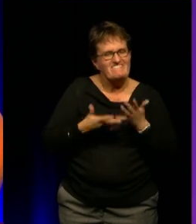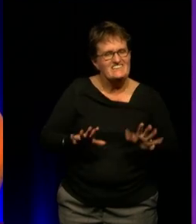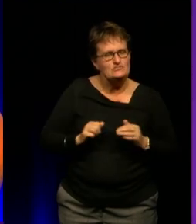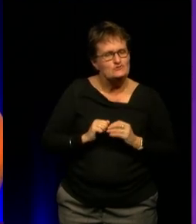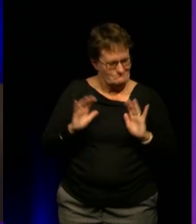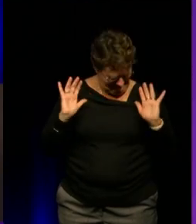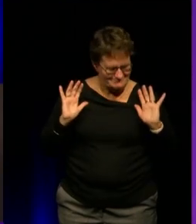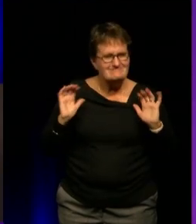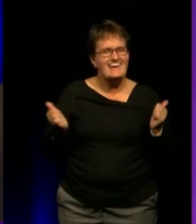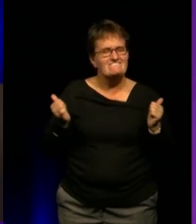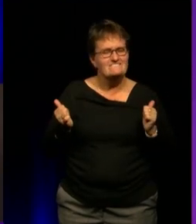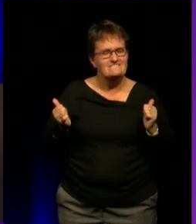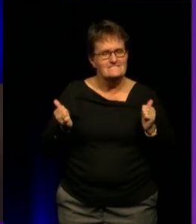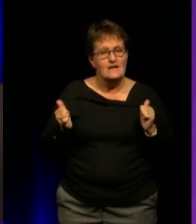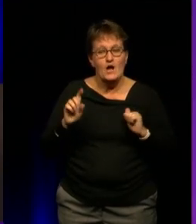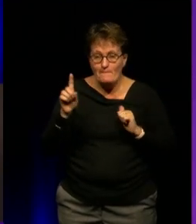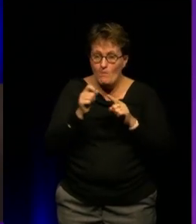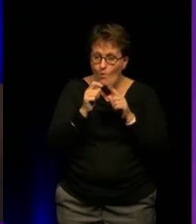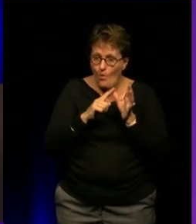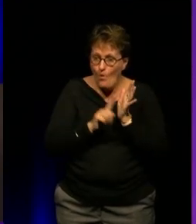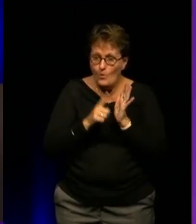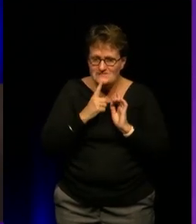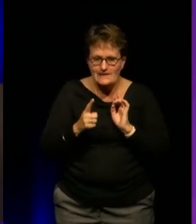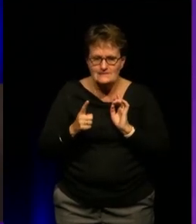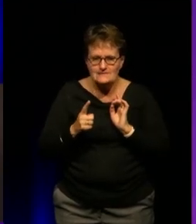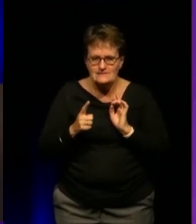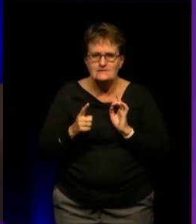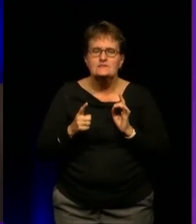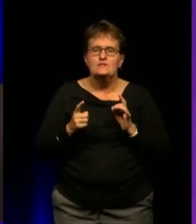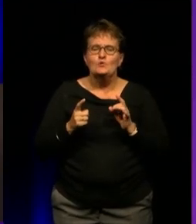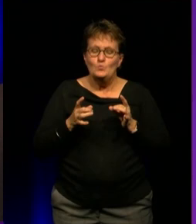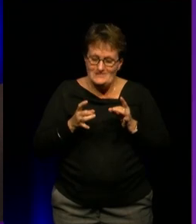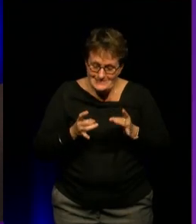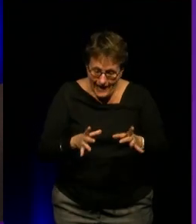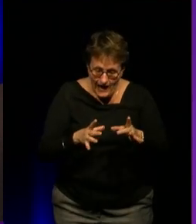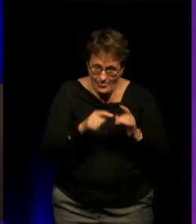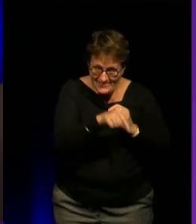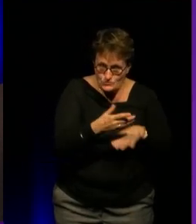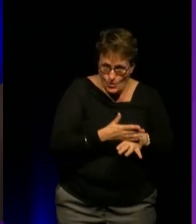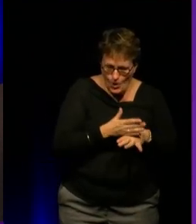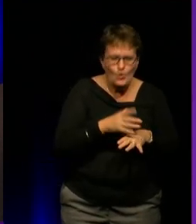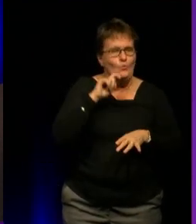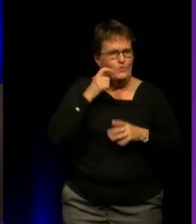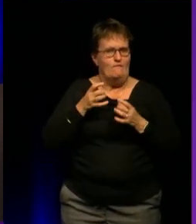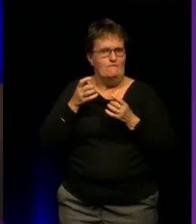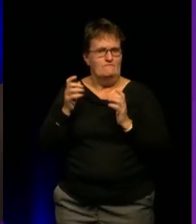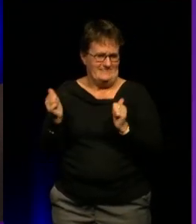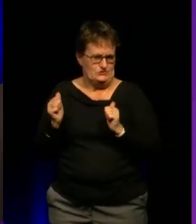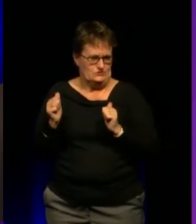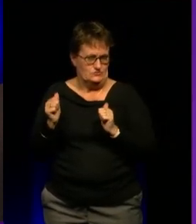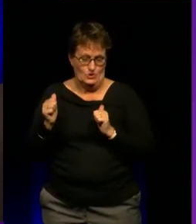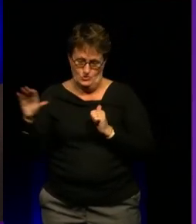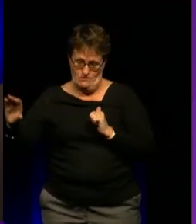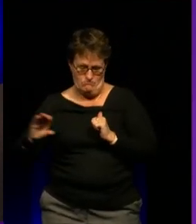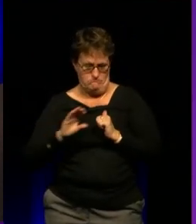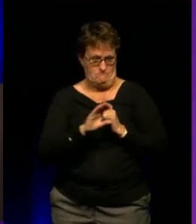that. And Paul said, we start, therefore we finish. And he invested some more money, and our seed investor put in